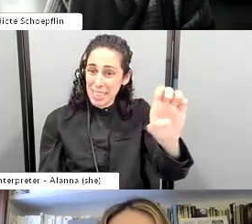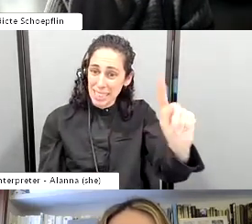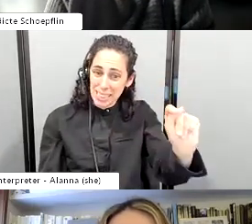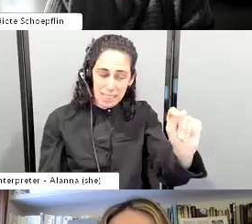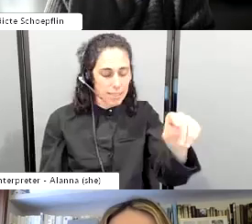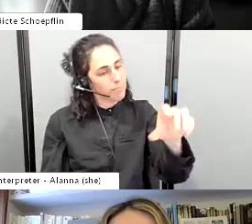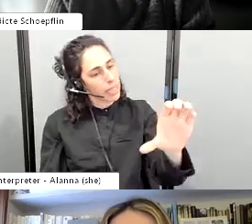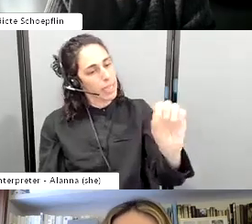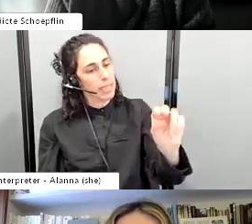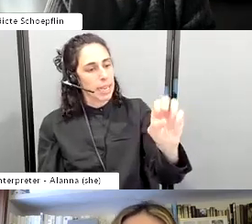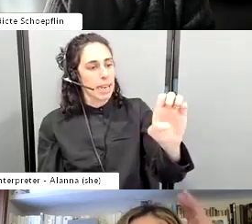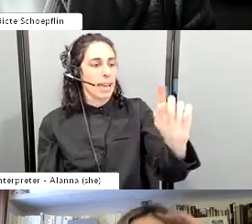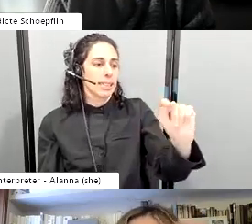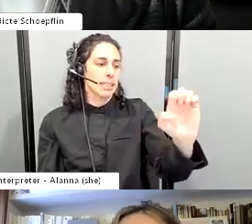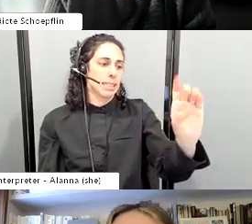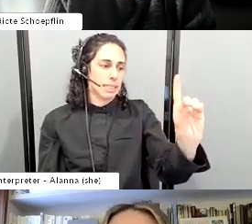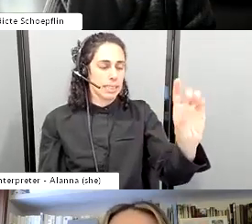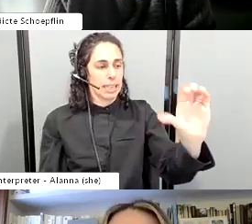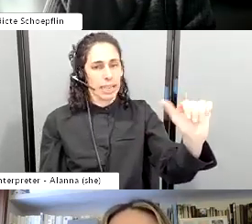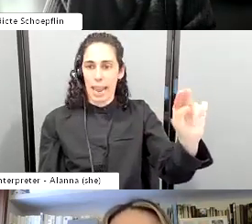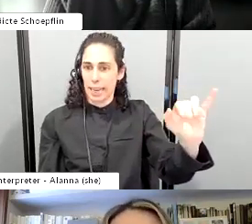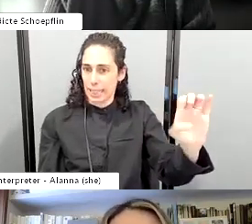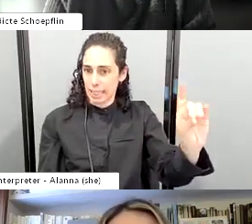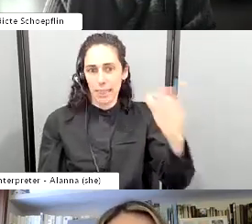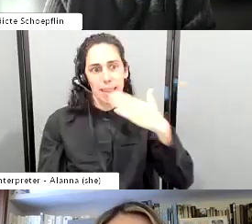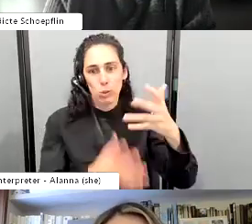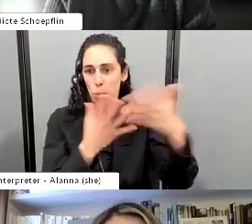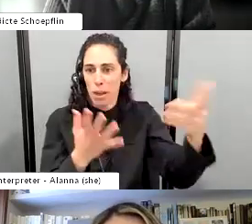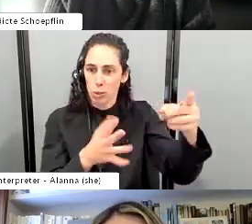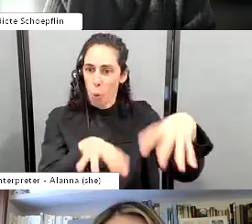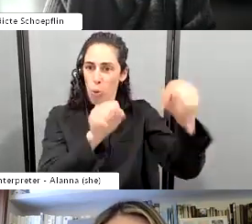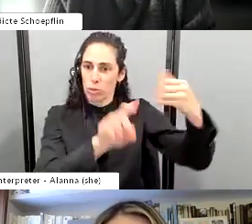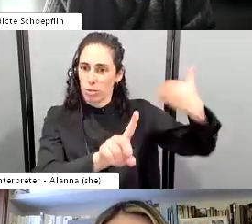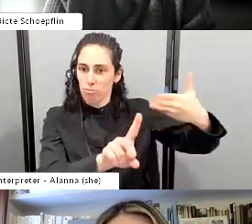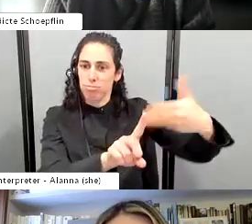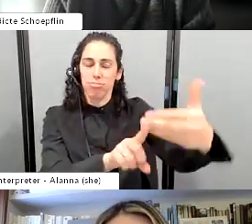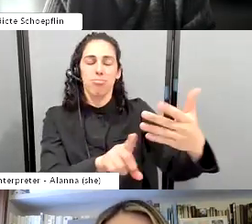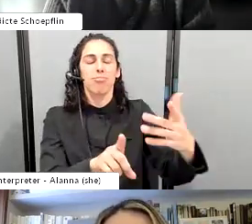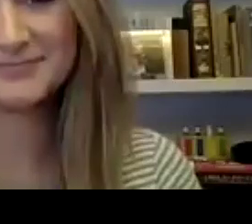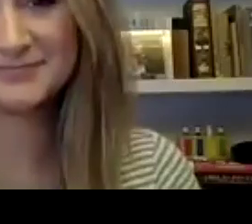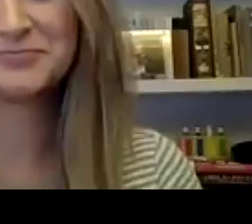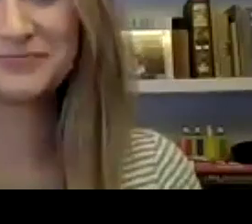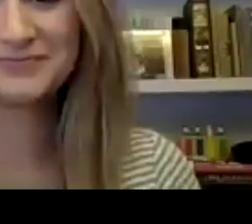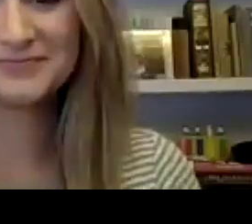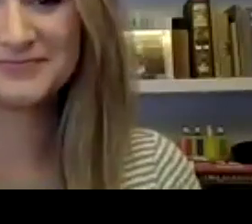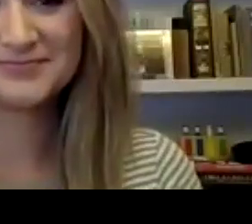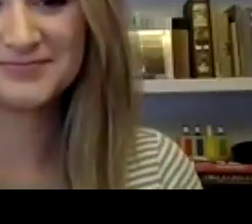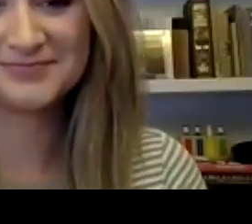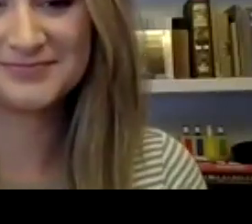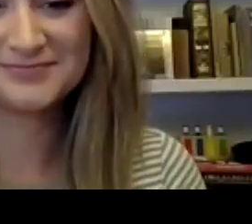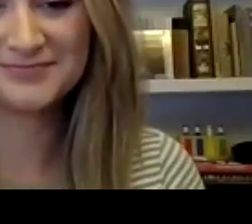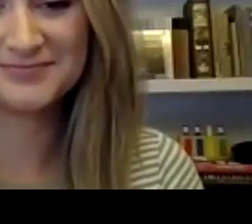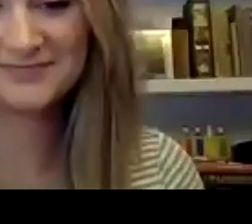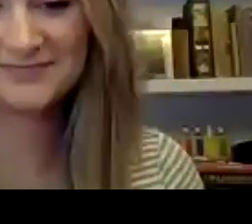we have done together. So we do appreciate that partnership. So that ends our webinar. And again, thank you so